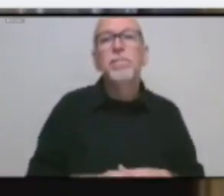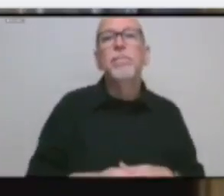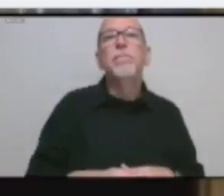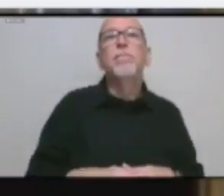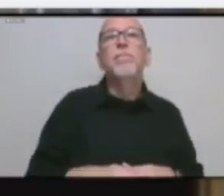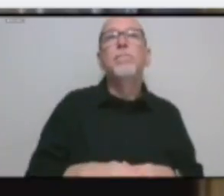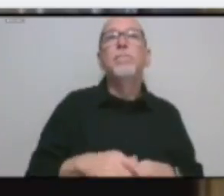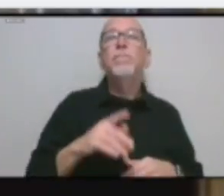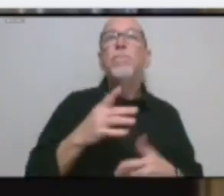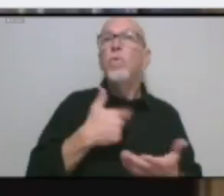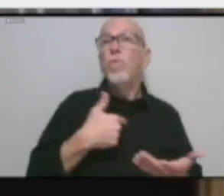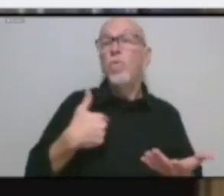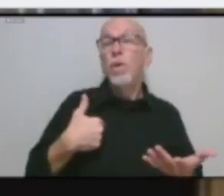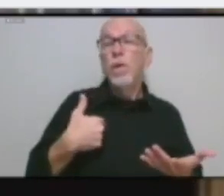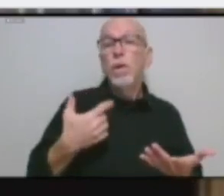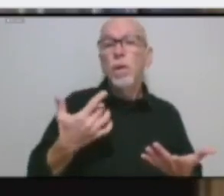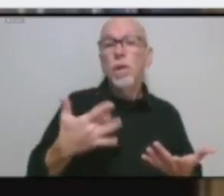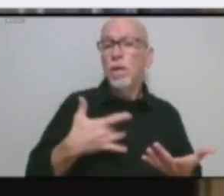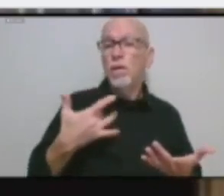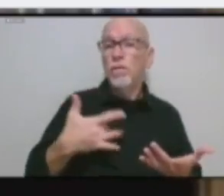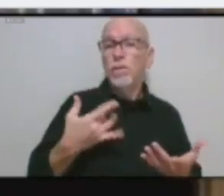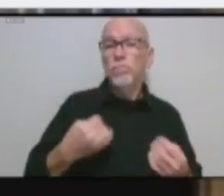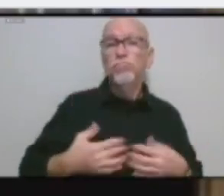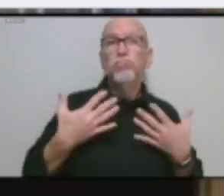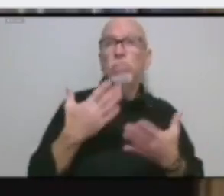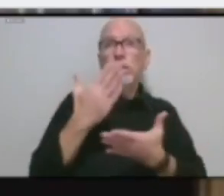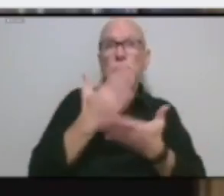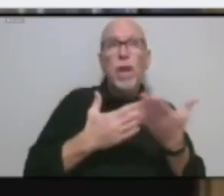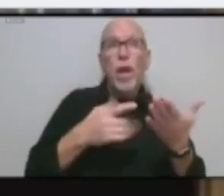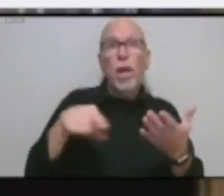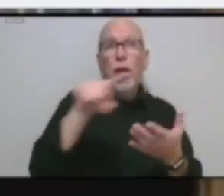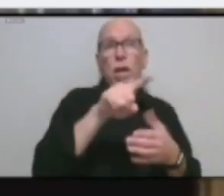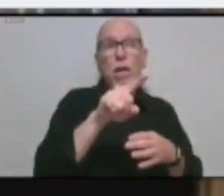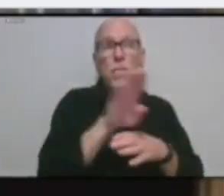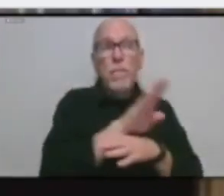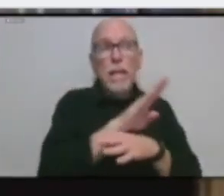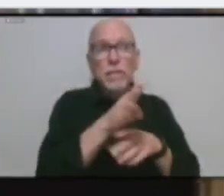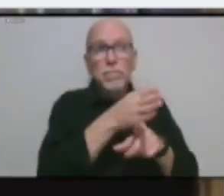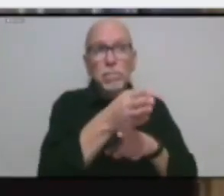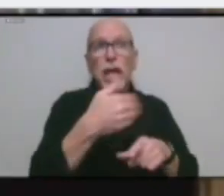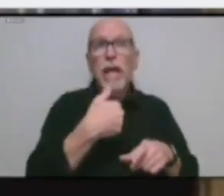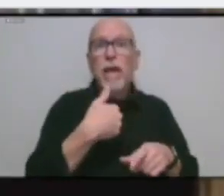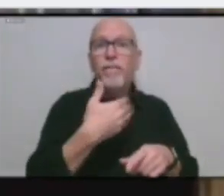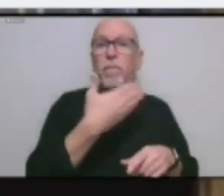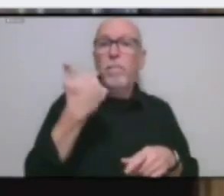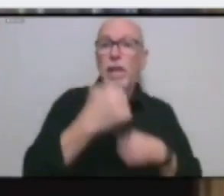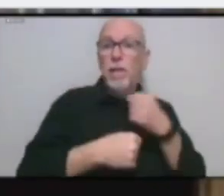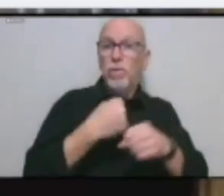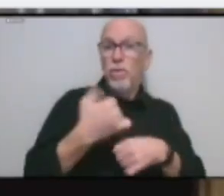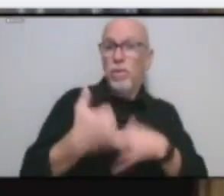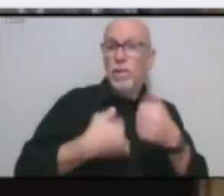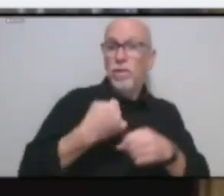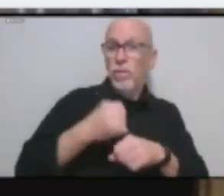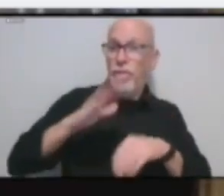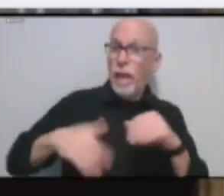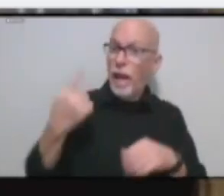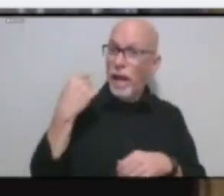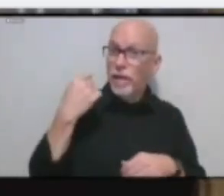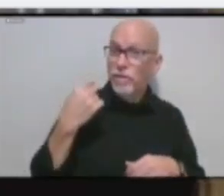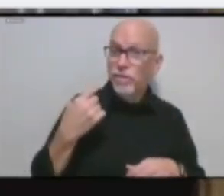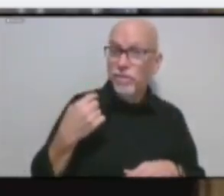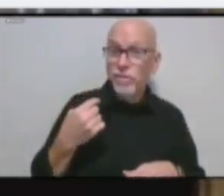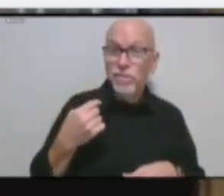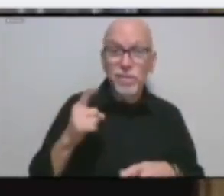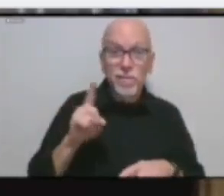see some sectors actually having a better year than this year than they did last, as hard as that is